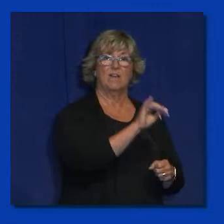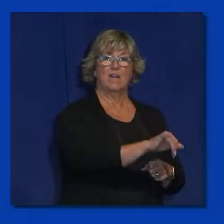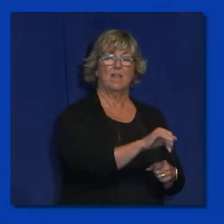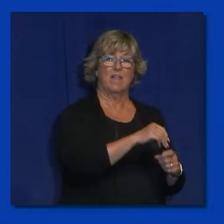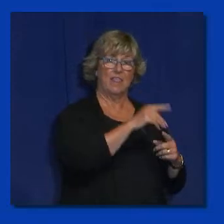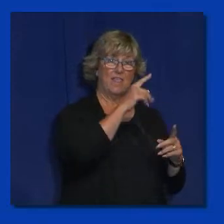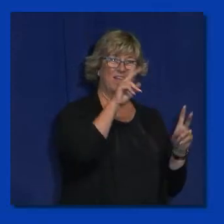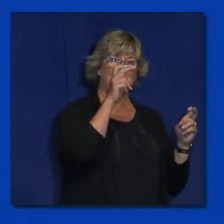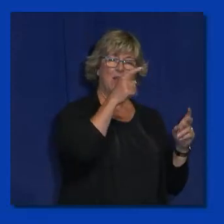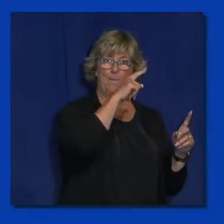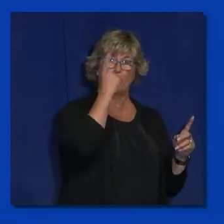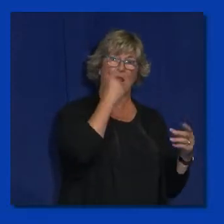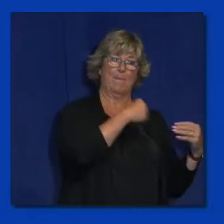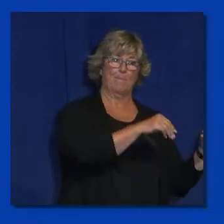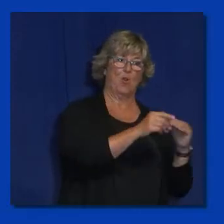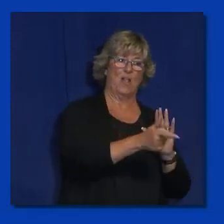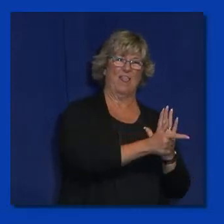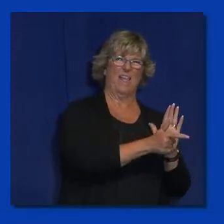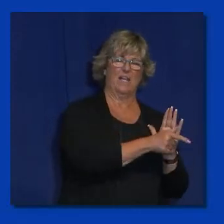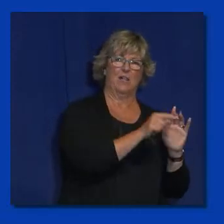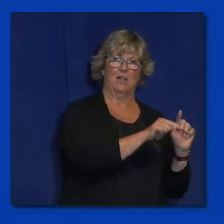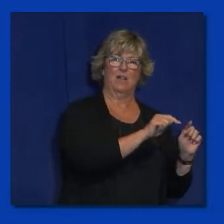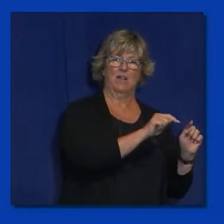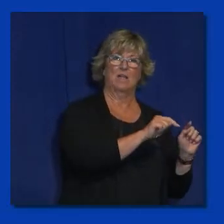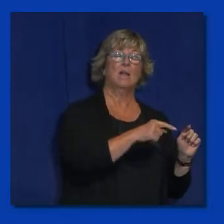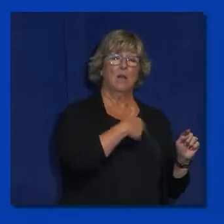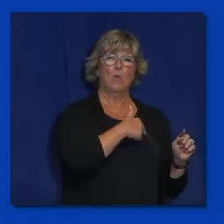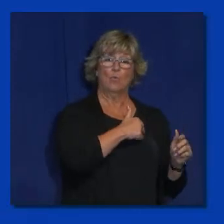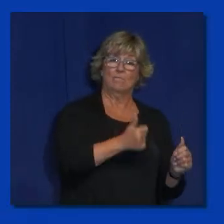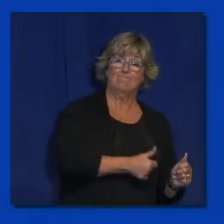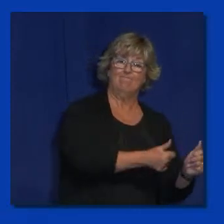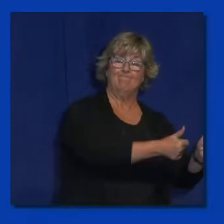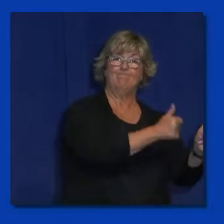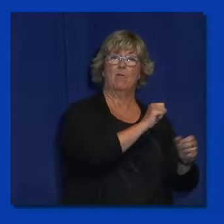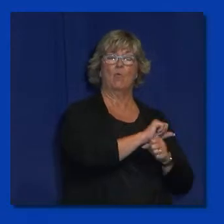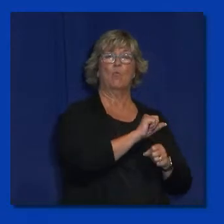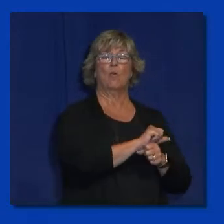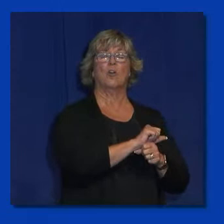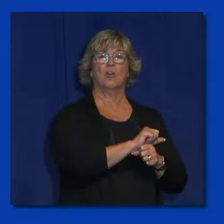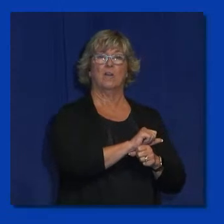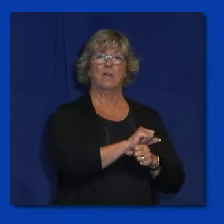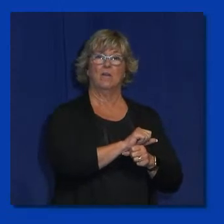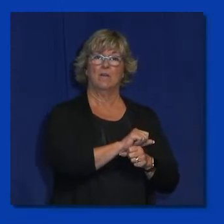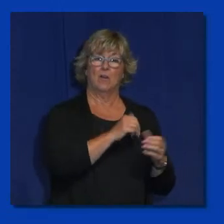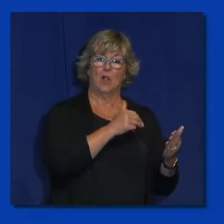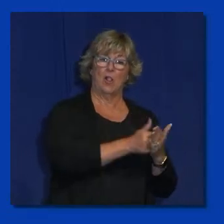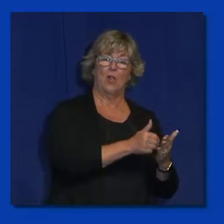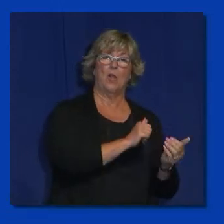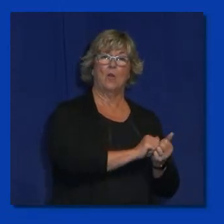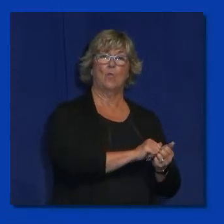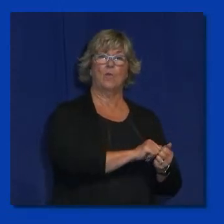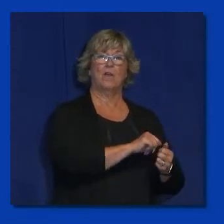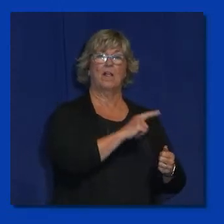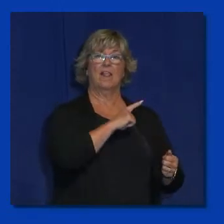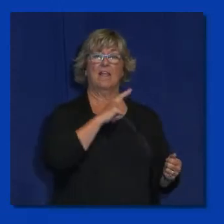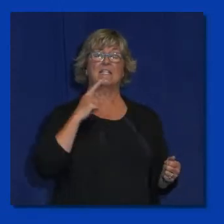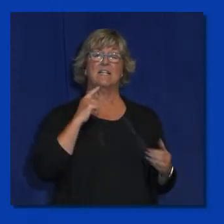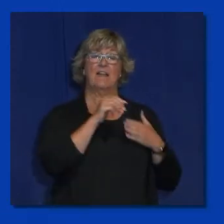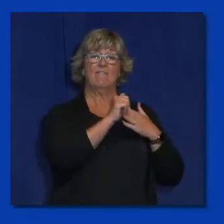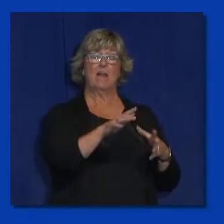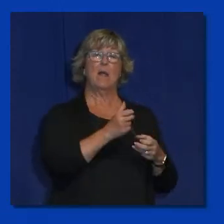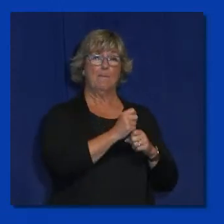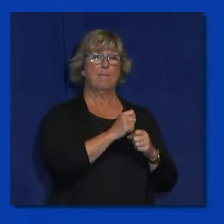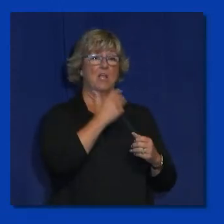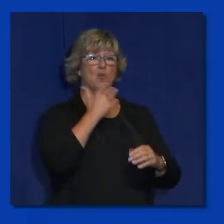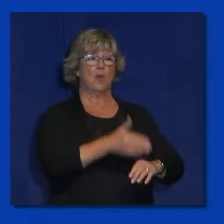the black market. And so that's where we've gone, working very closely with legislative leaders, and we've made